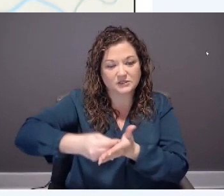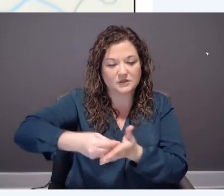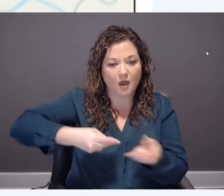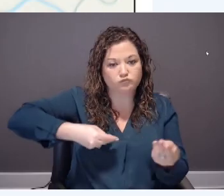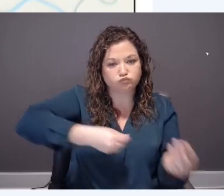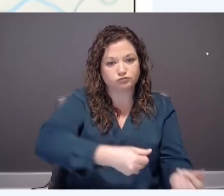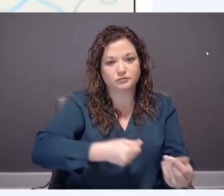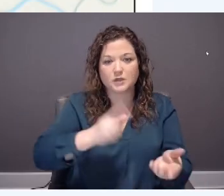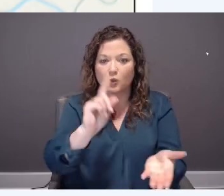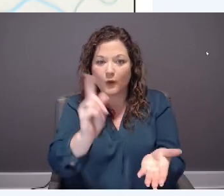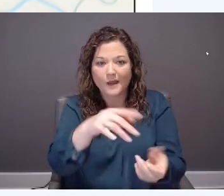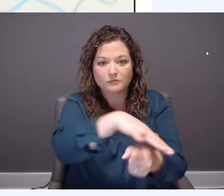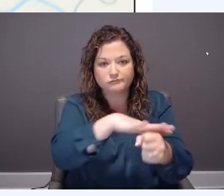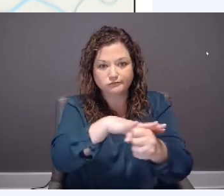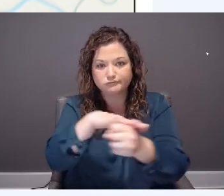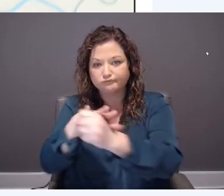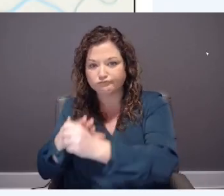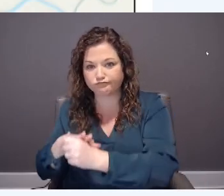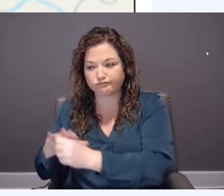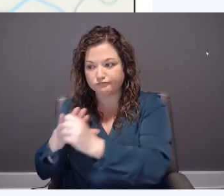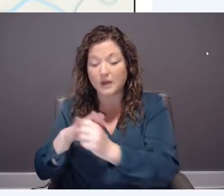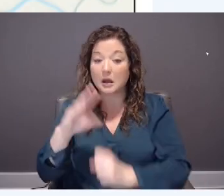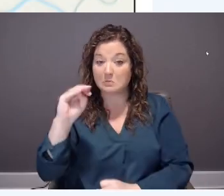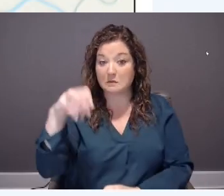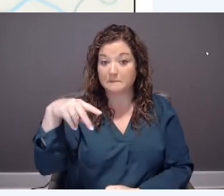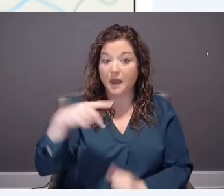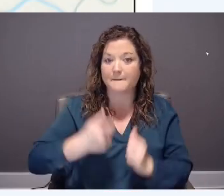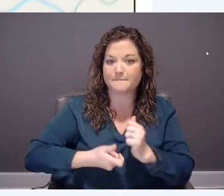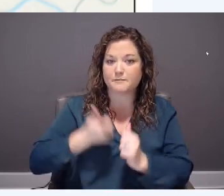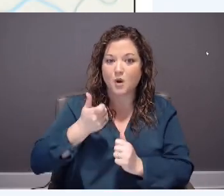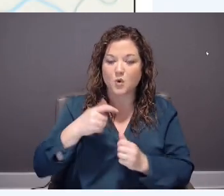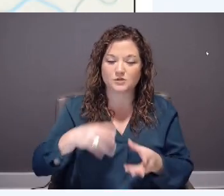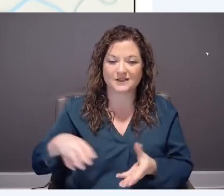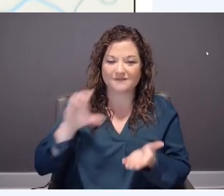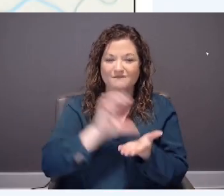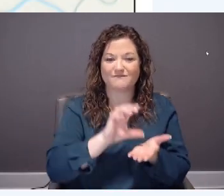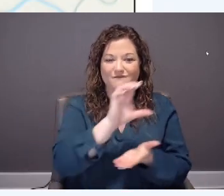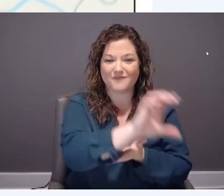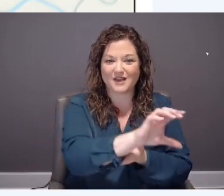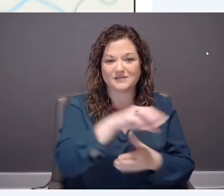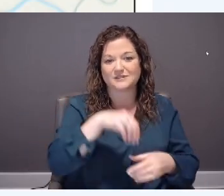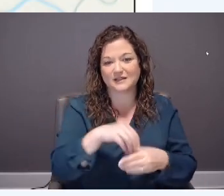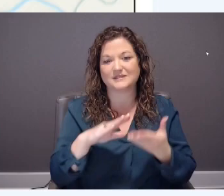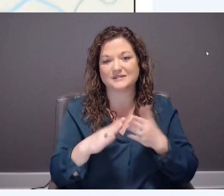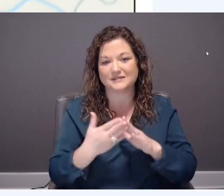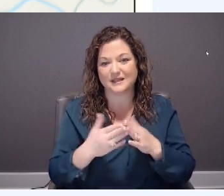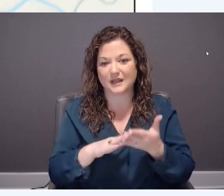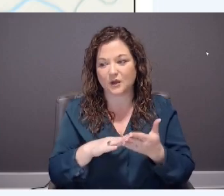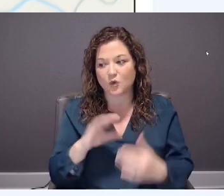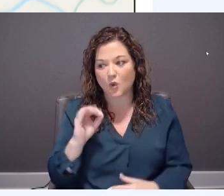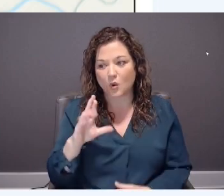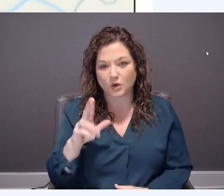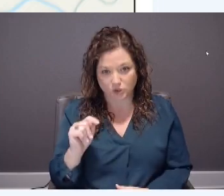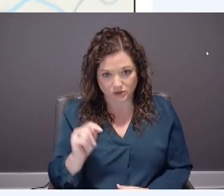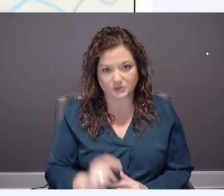map, the primary investment of these funds have been within the city's core.